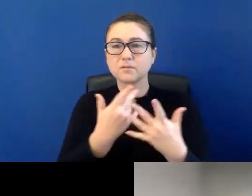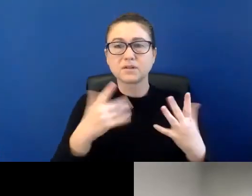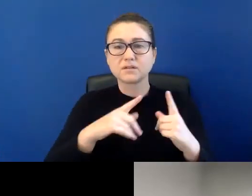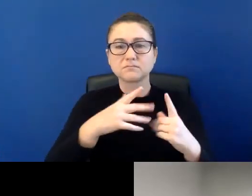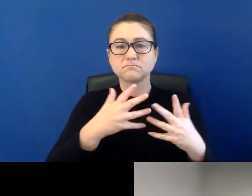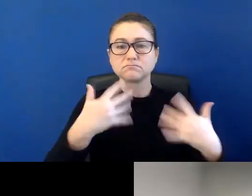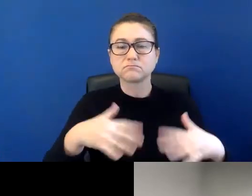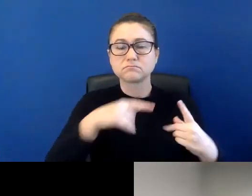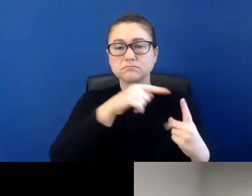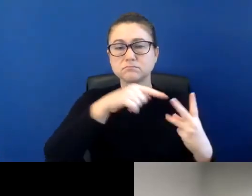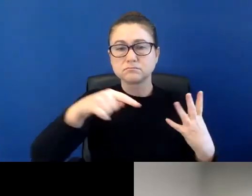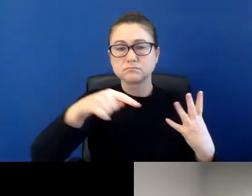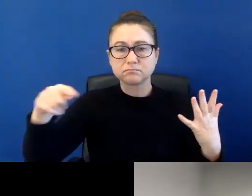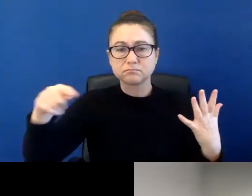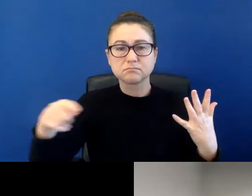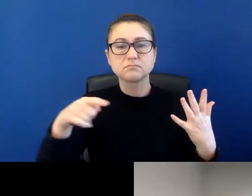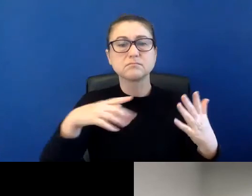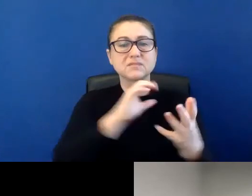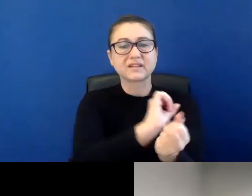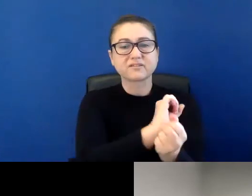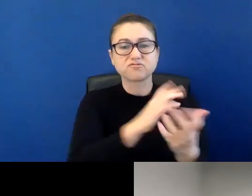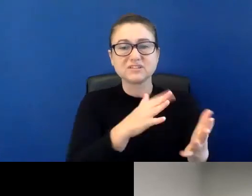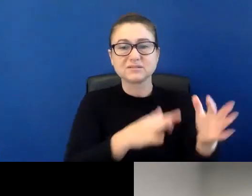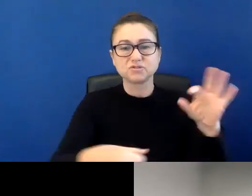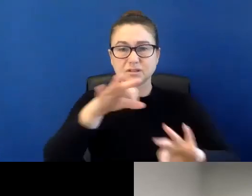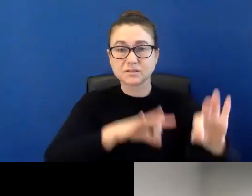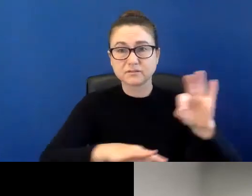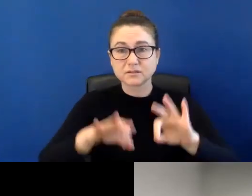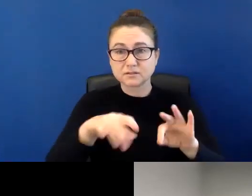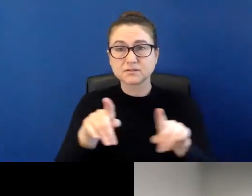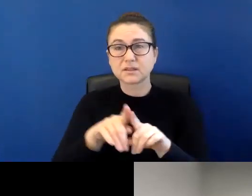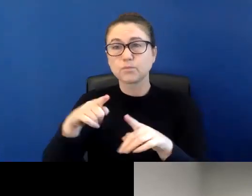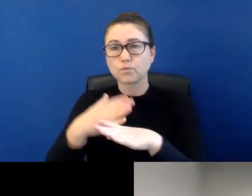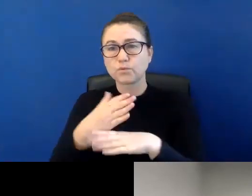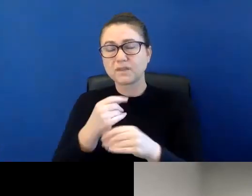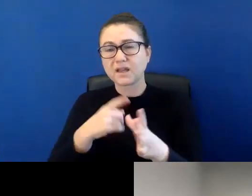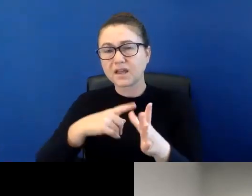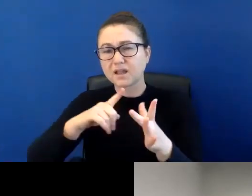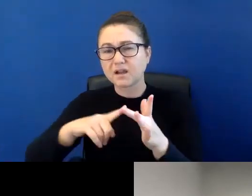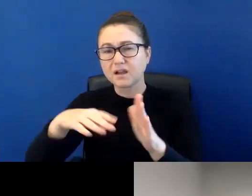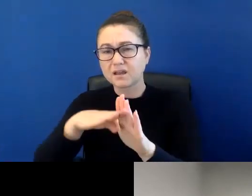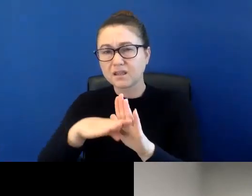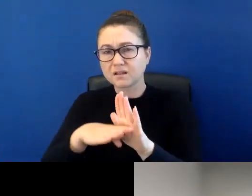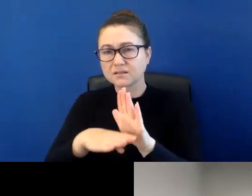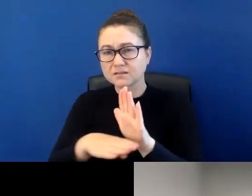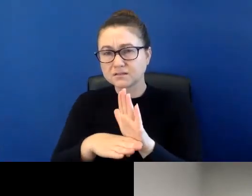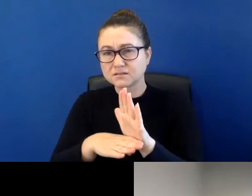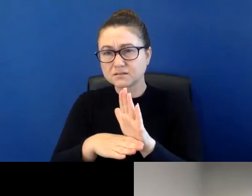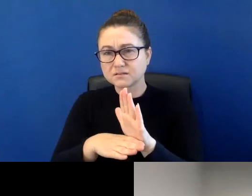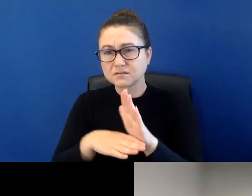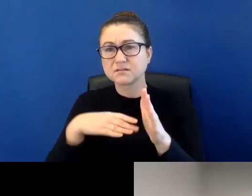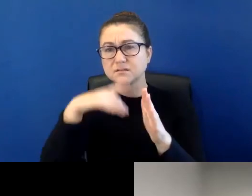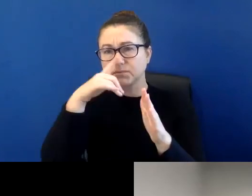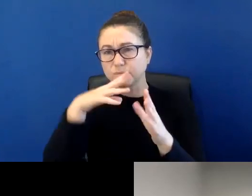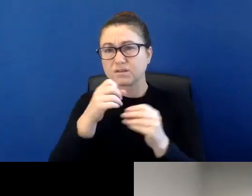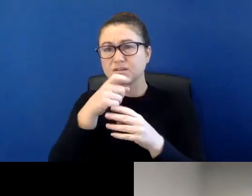a submission to the Australian Council of Learned Academies paper on AI ethics impact to accessibility and disabilities.